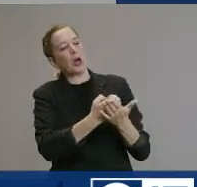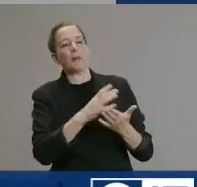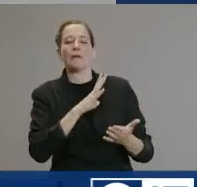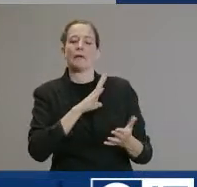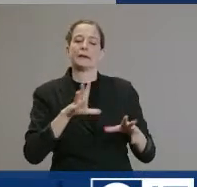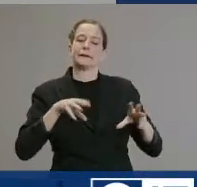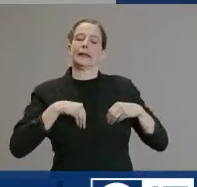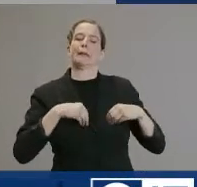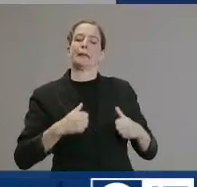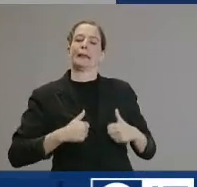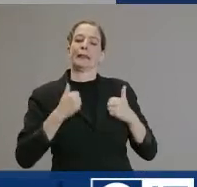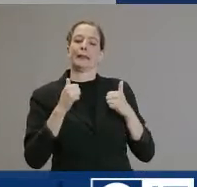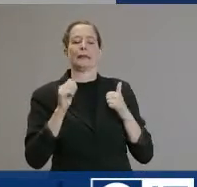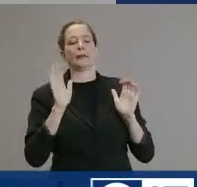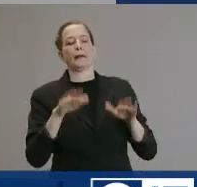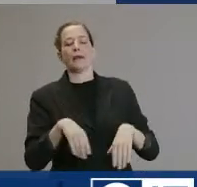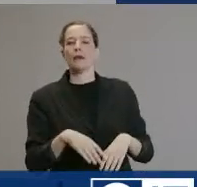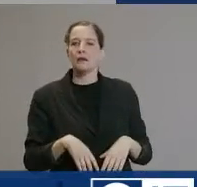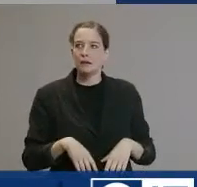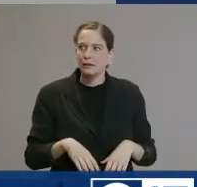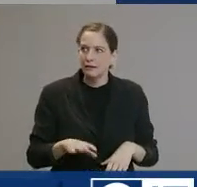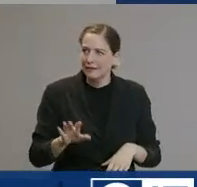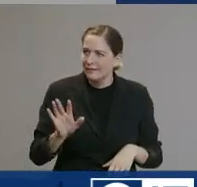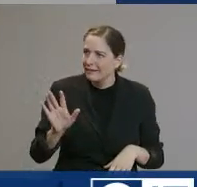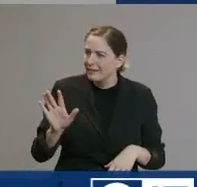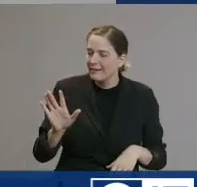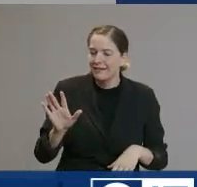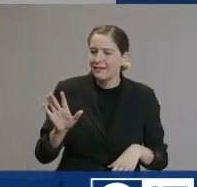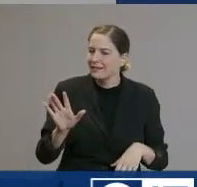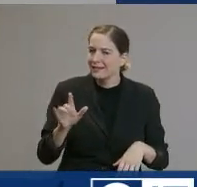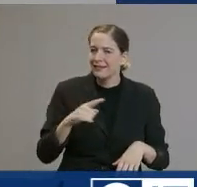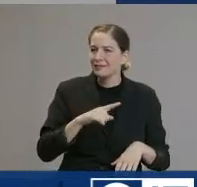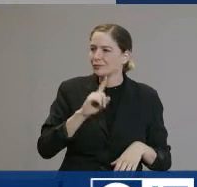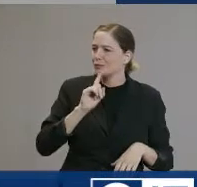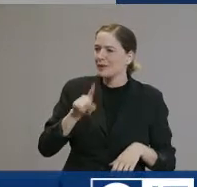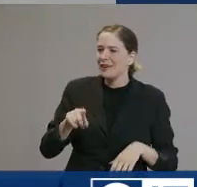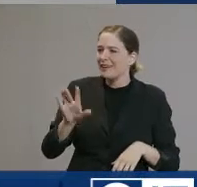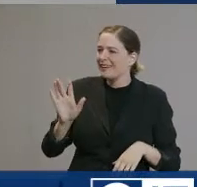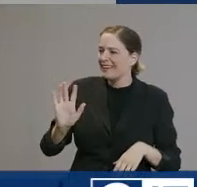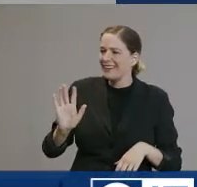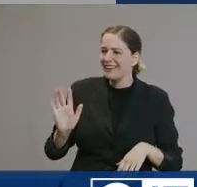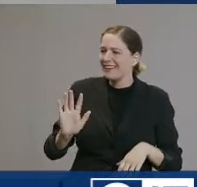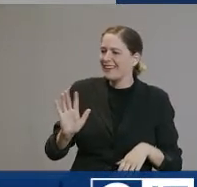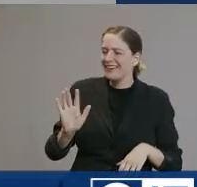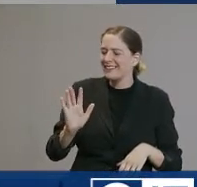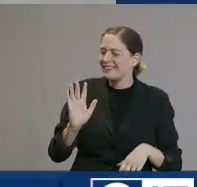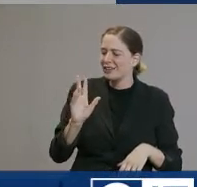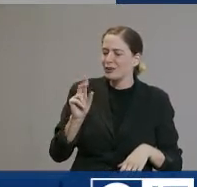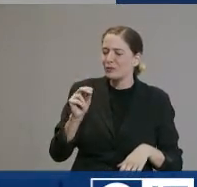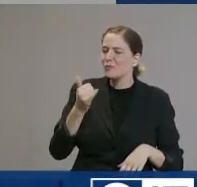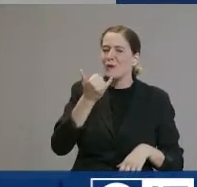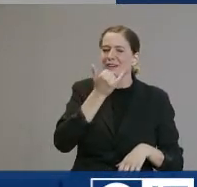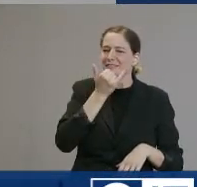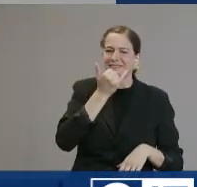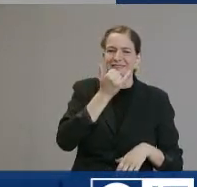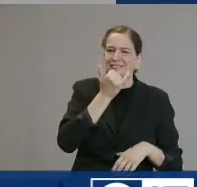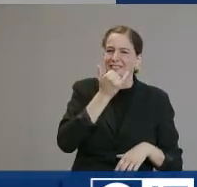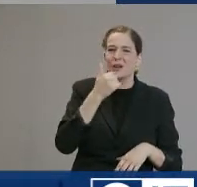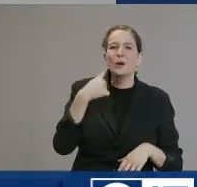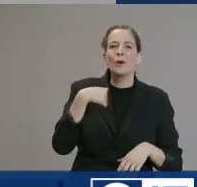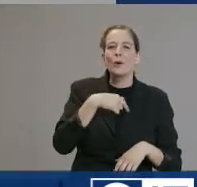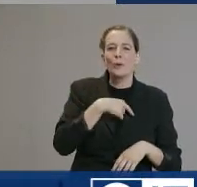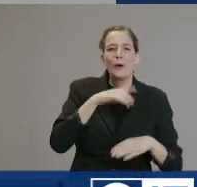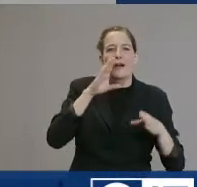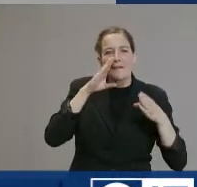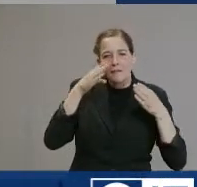could be further from the truth. We're 100% focused on the proper decisions